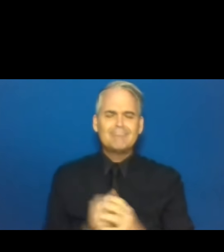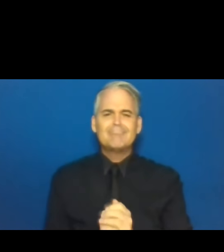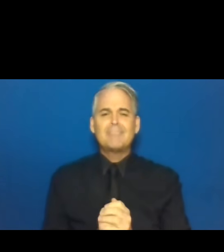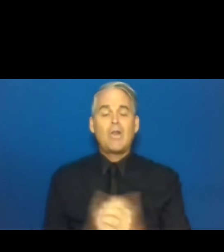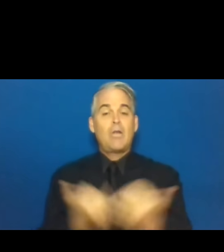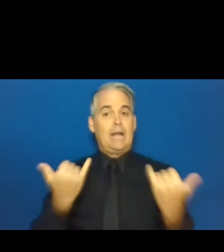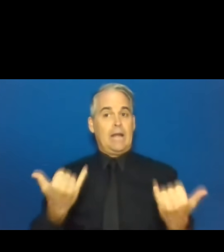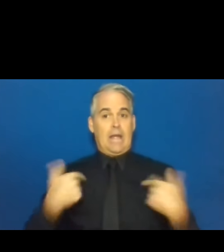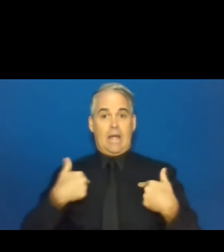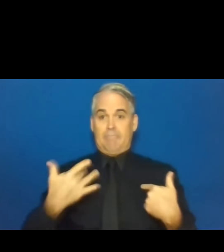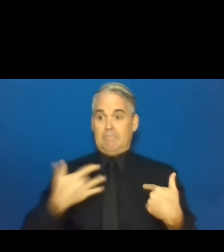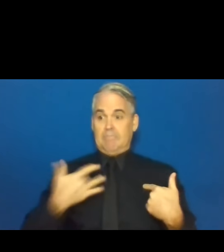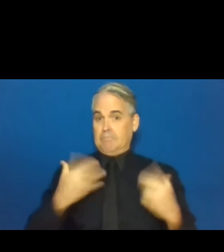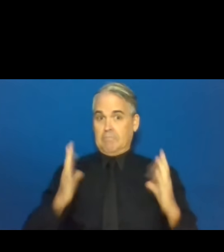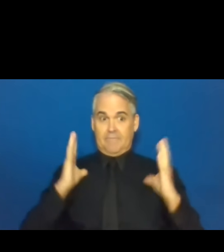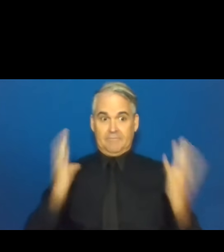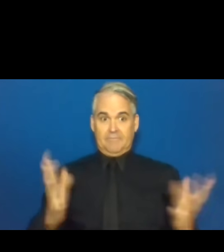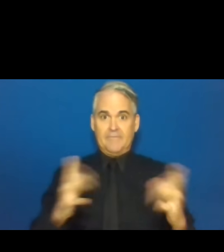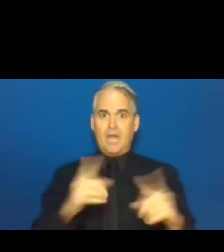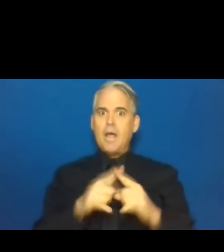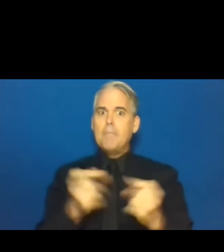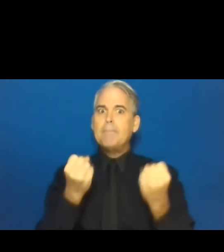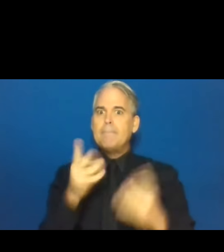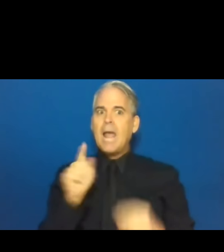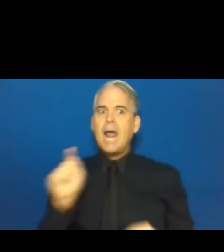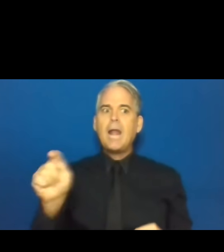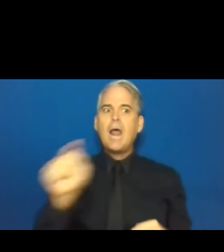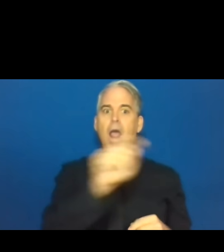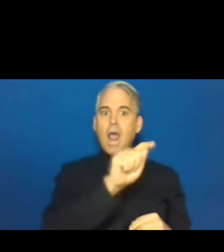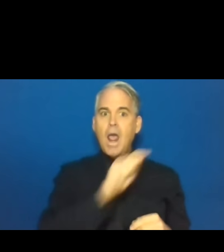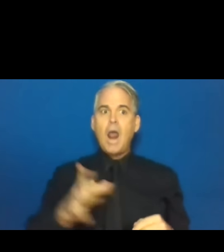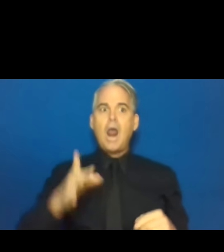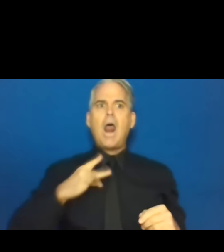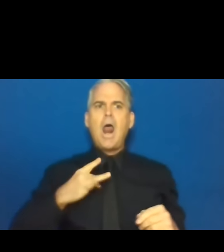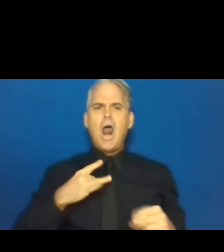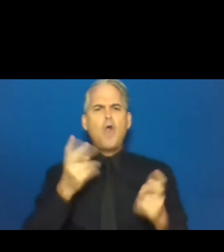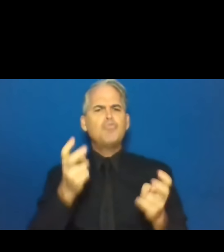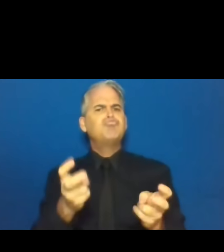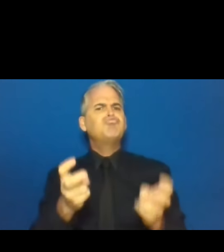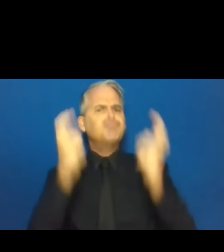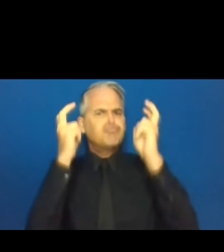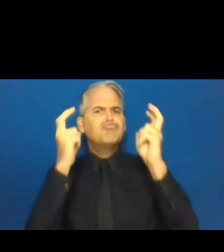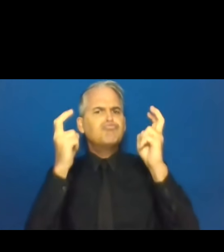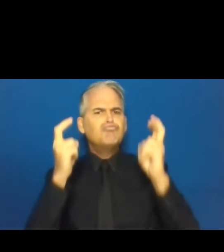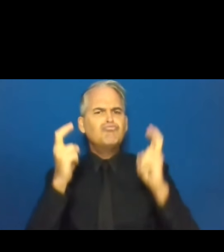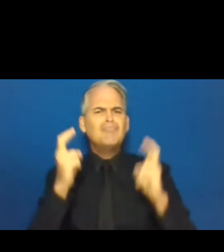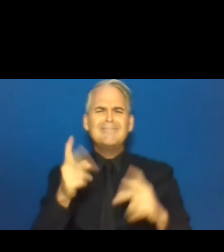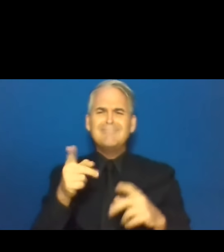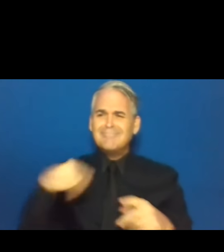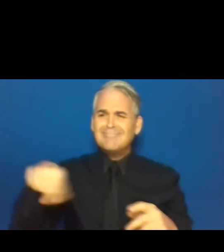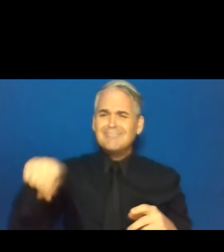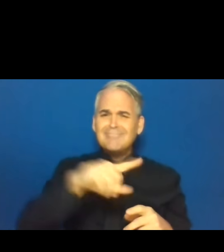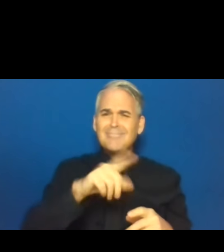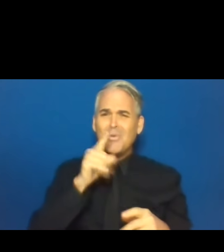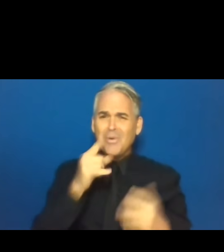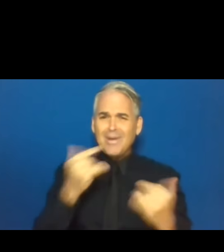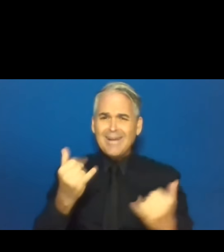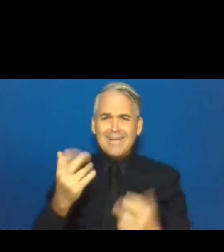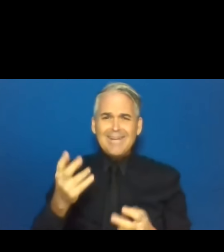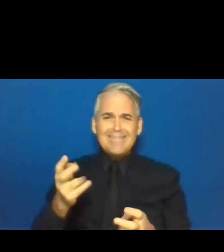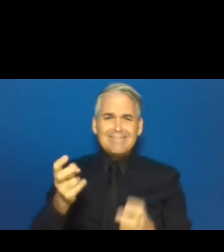many Nevadans who become infected with COVID do. My heart goes out to all those who are sick with this virus currently,